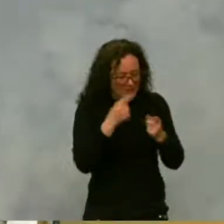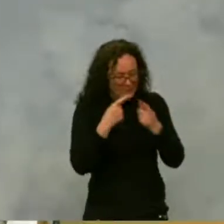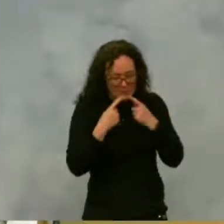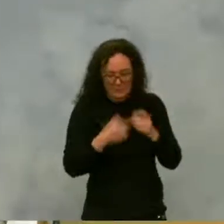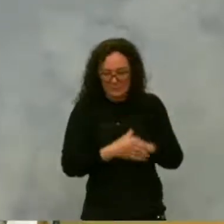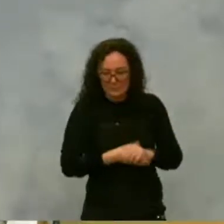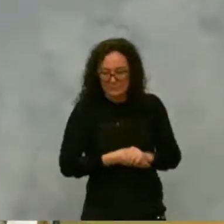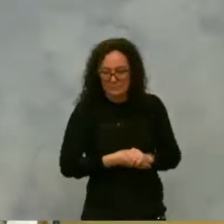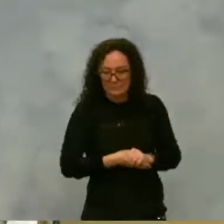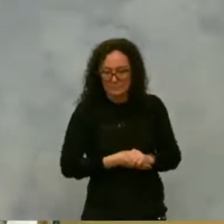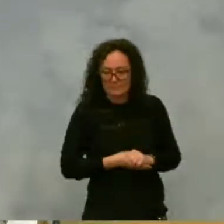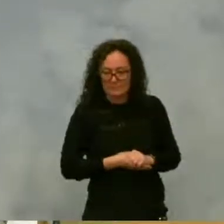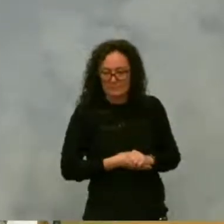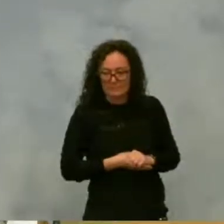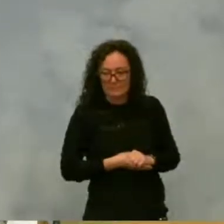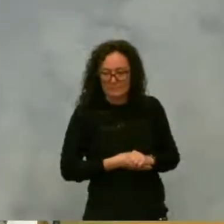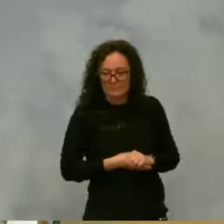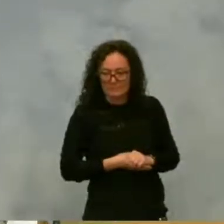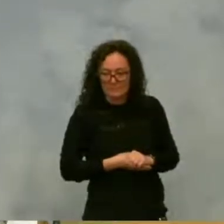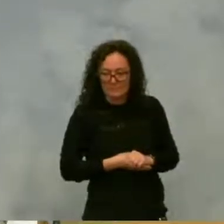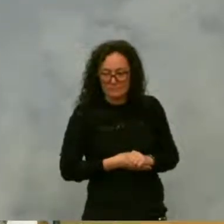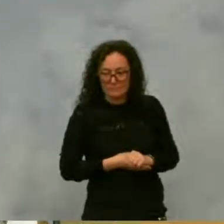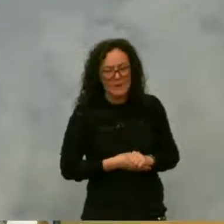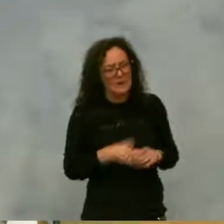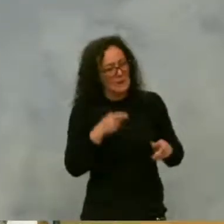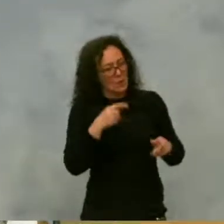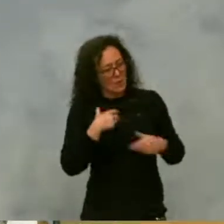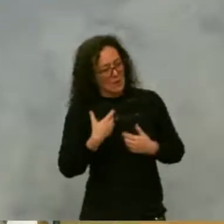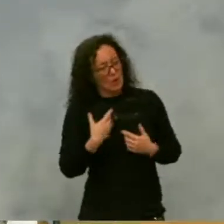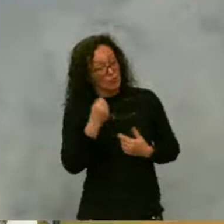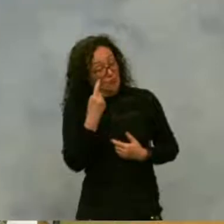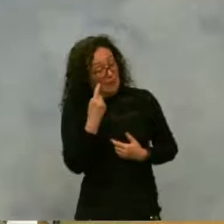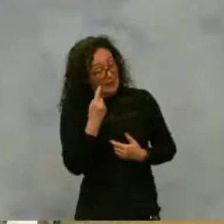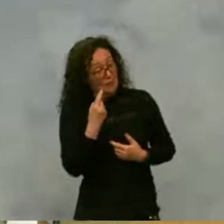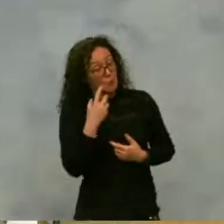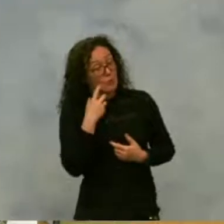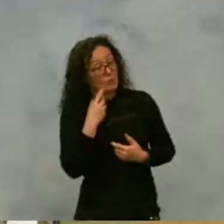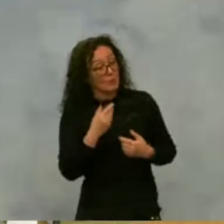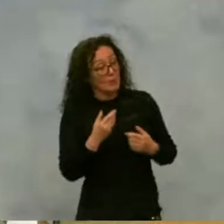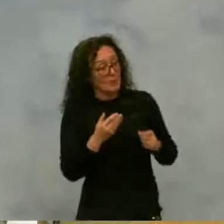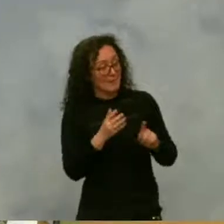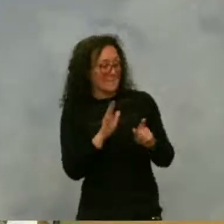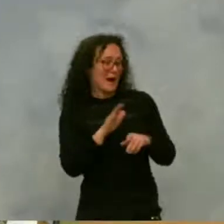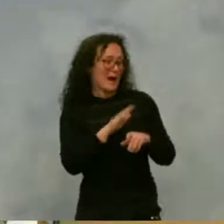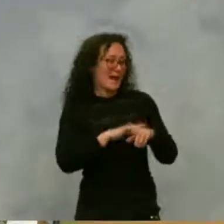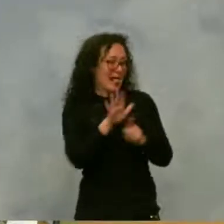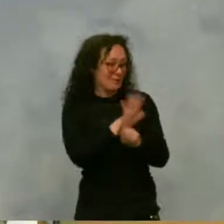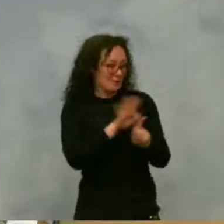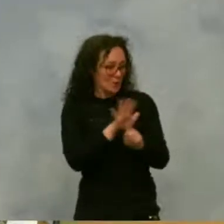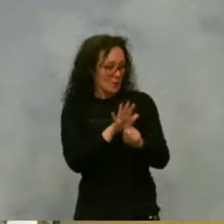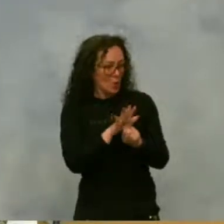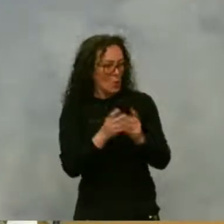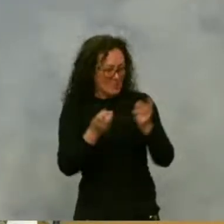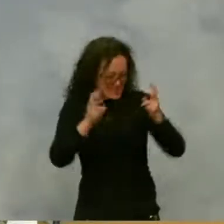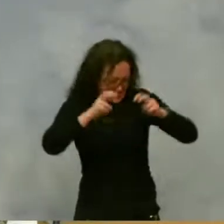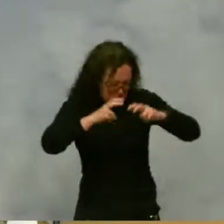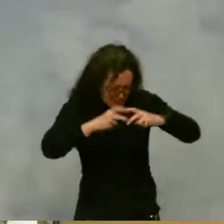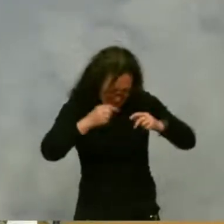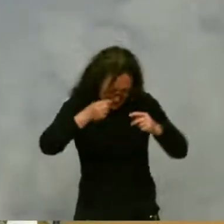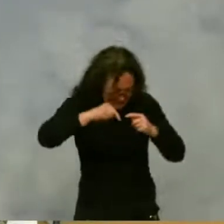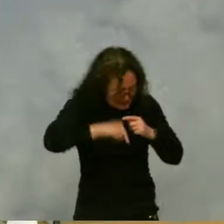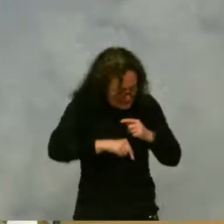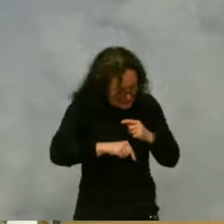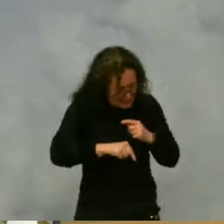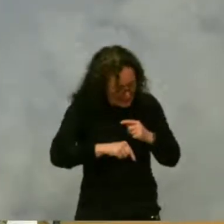particularly when we're looking at applicants from an ethnic minority, we've done a bit of a deep dive in some of those areas over the past wee while, and